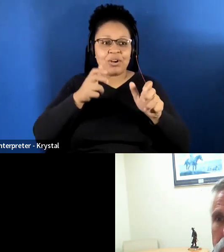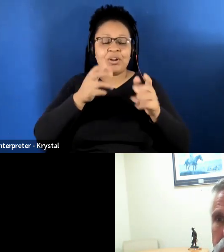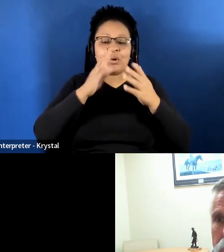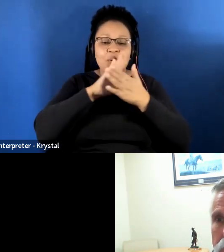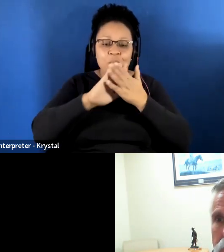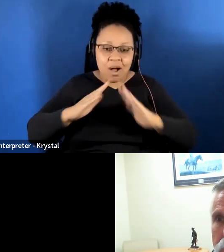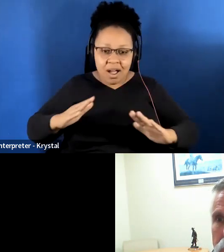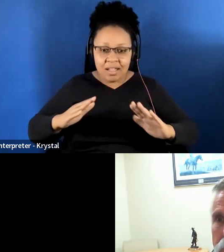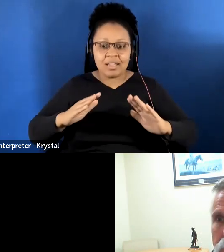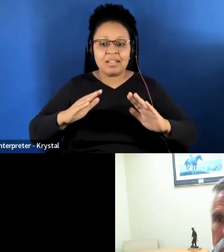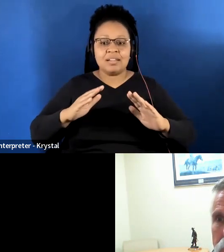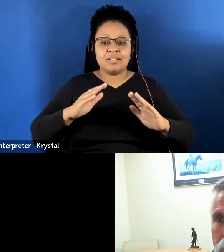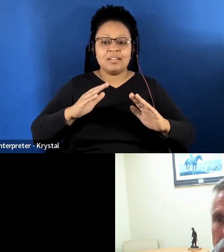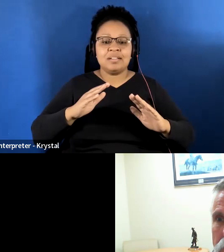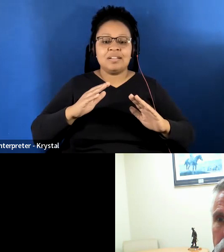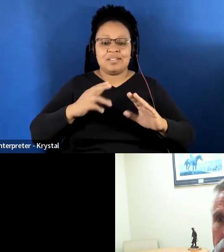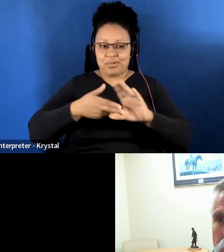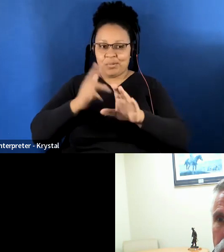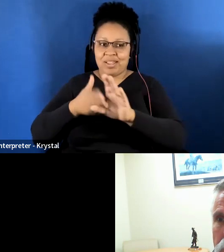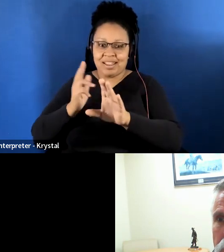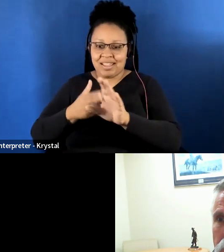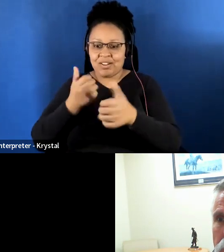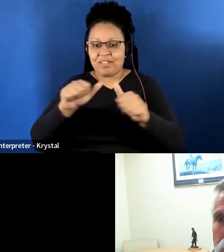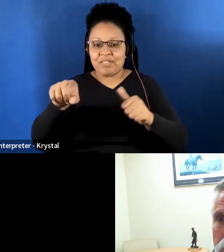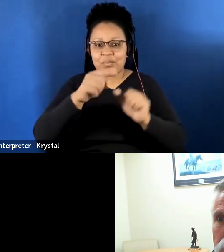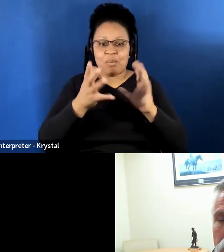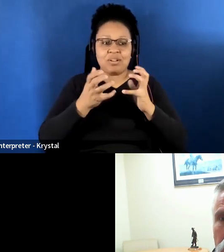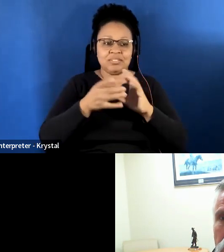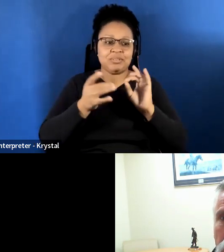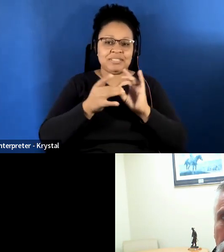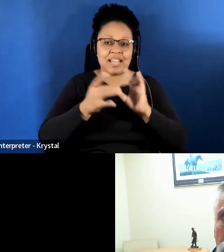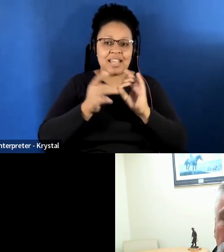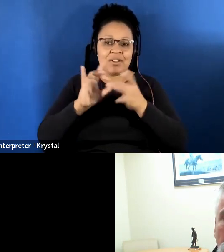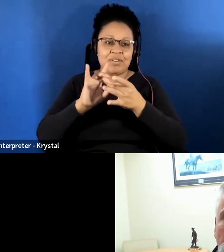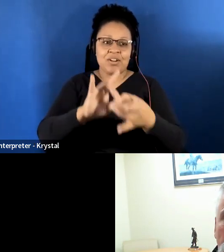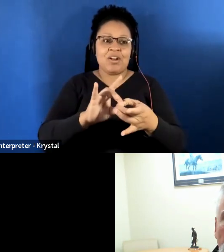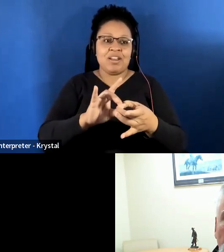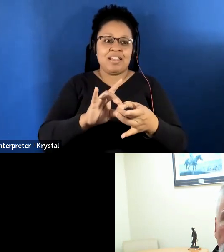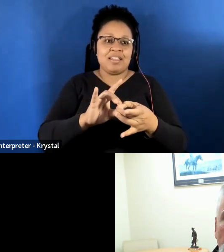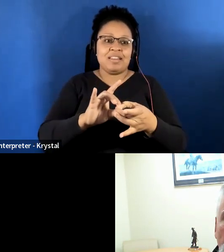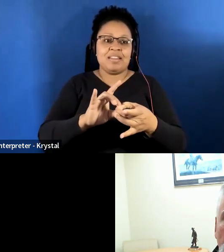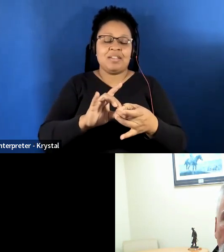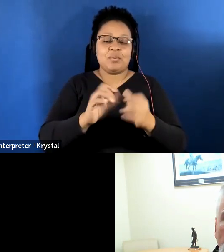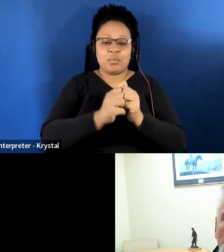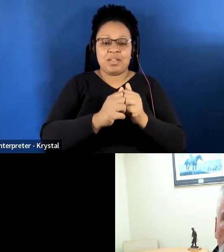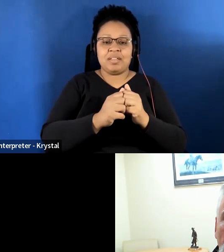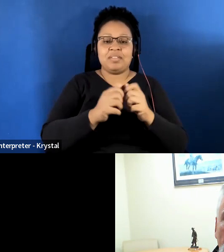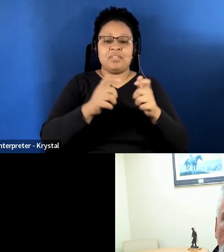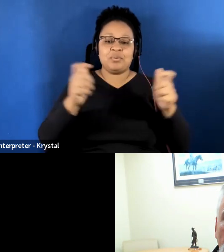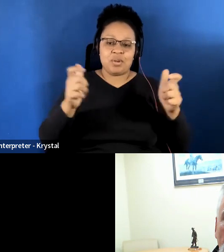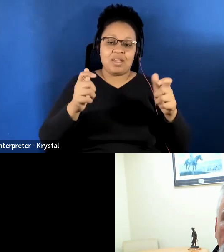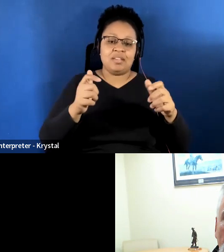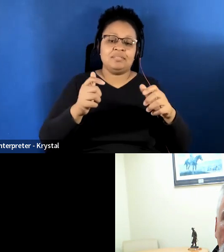quiet quitting, or have anything that they want to speak to regarding the Great Resignation?